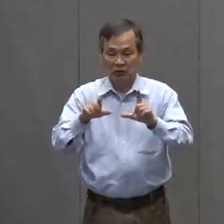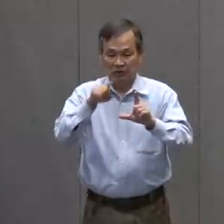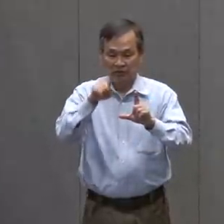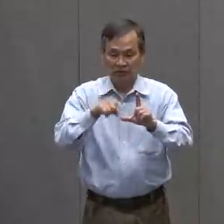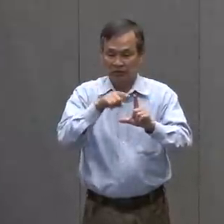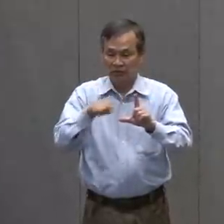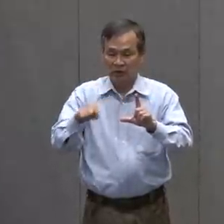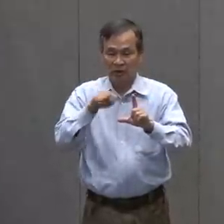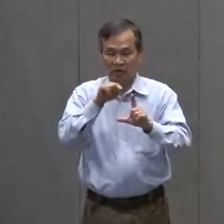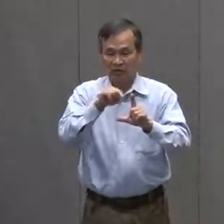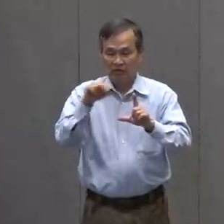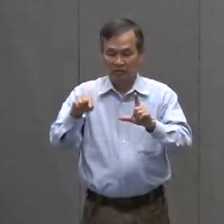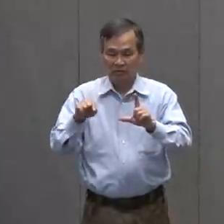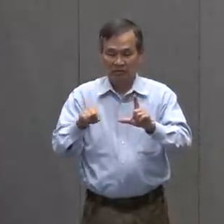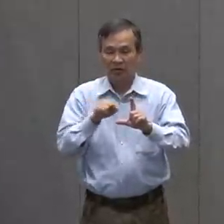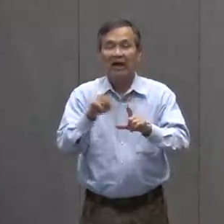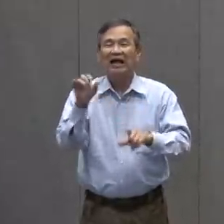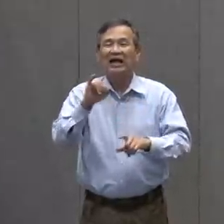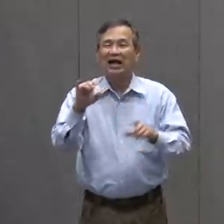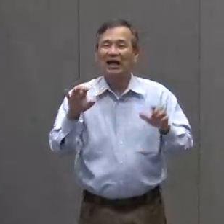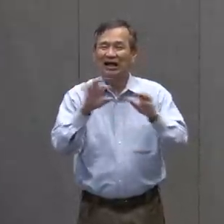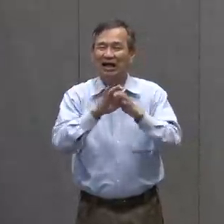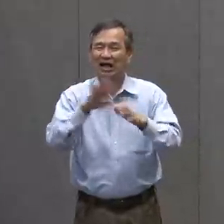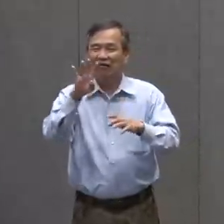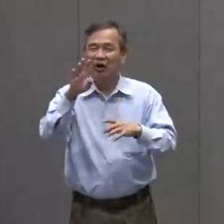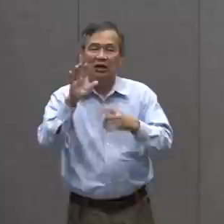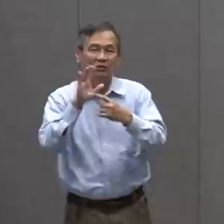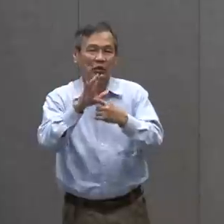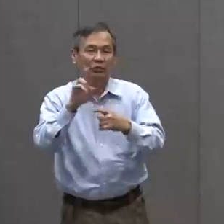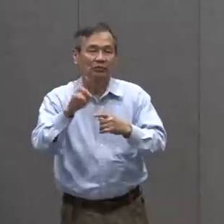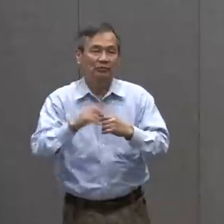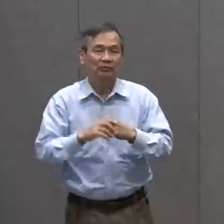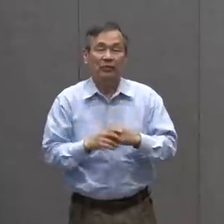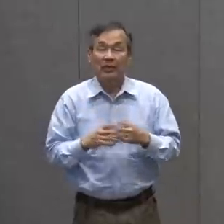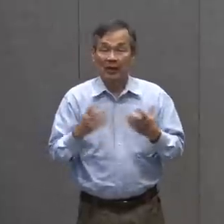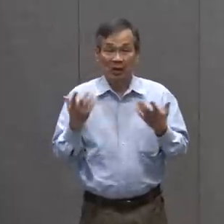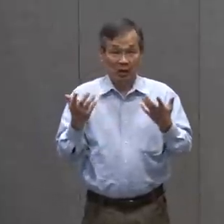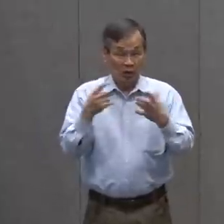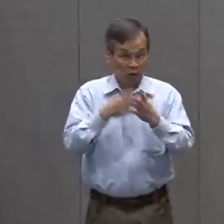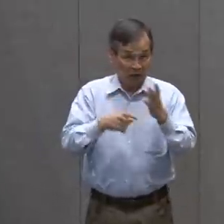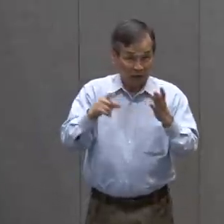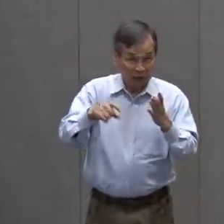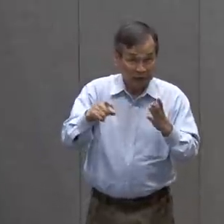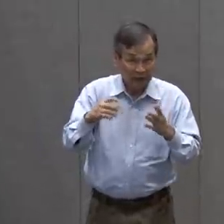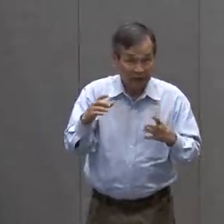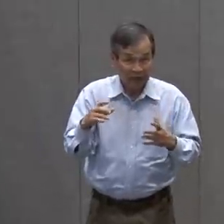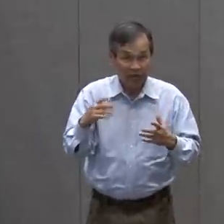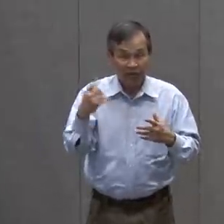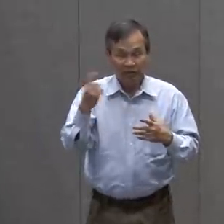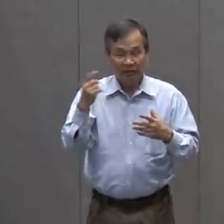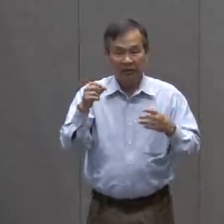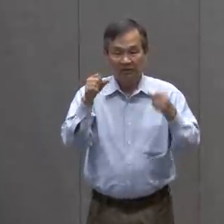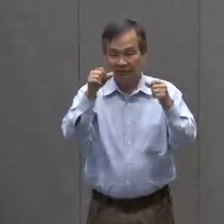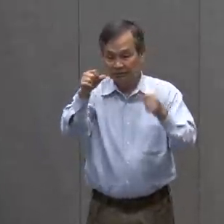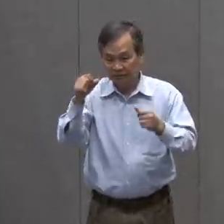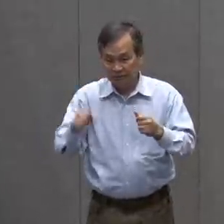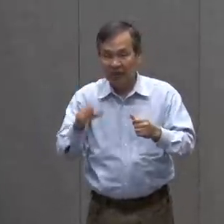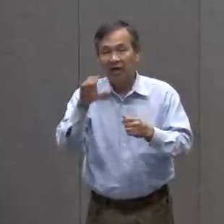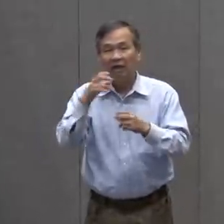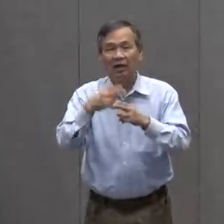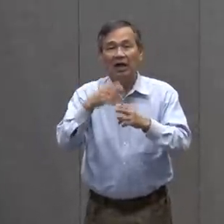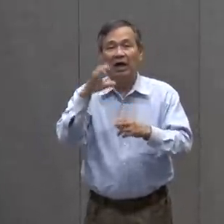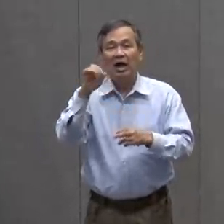win the game, Connect Four. I always kind of go back to Connect Four. What you will need for this one is you will need counters. So